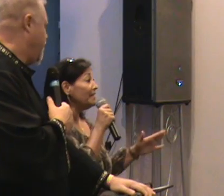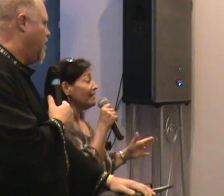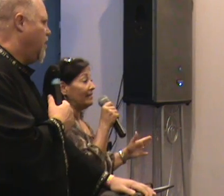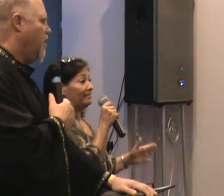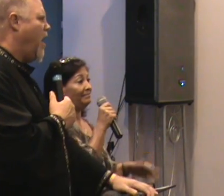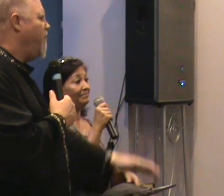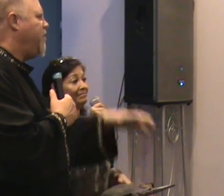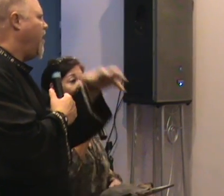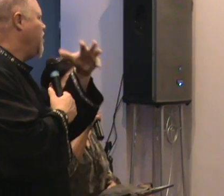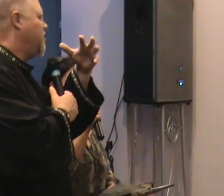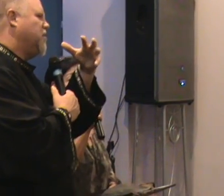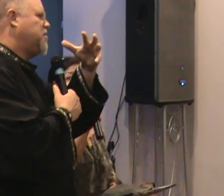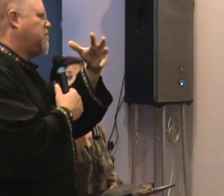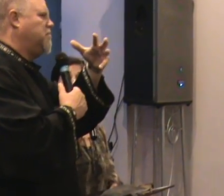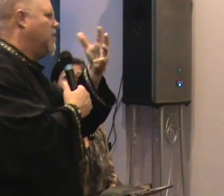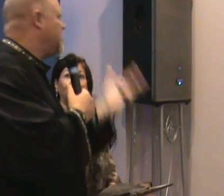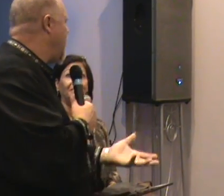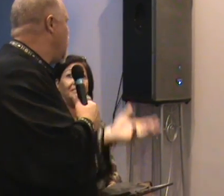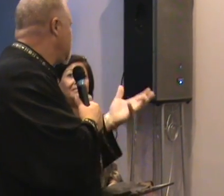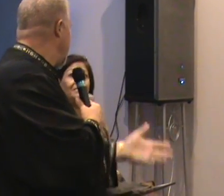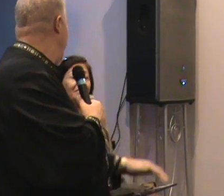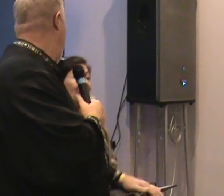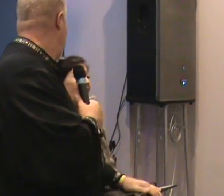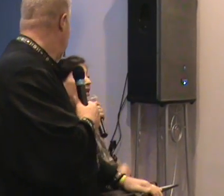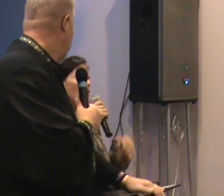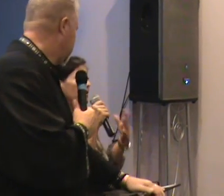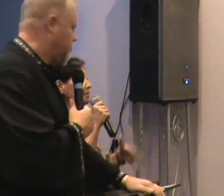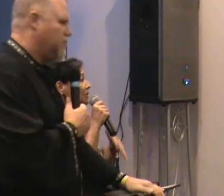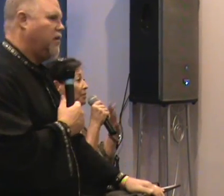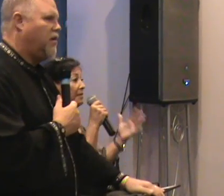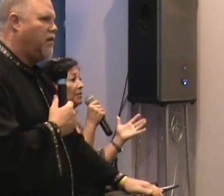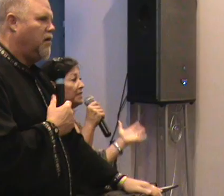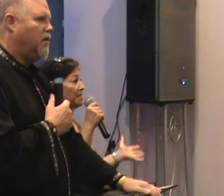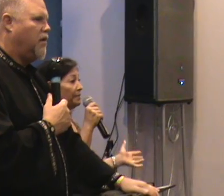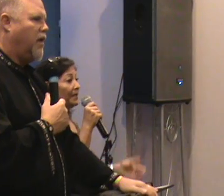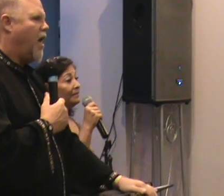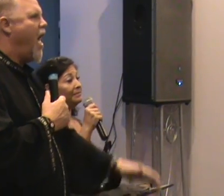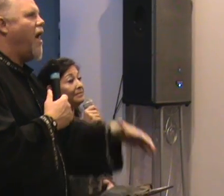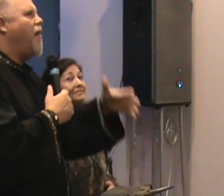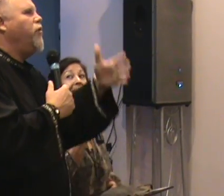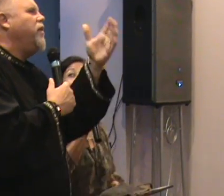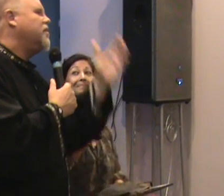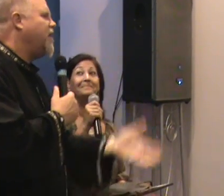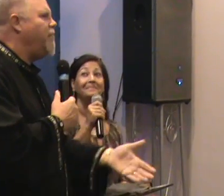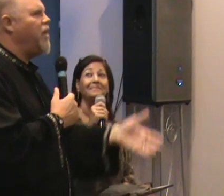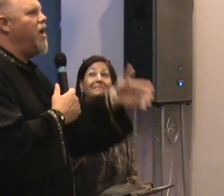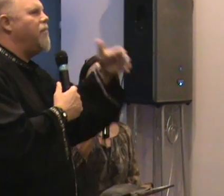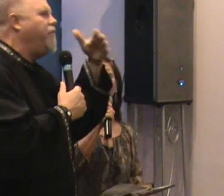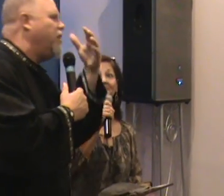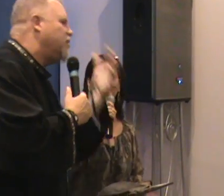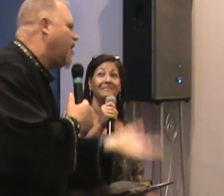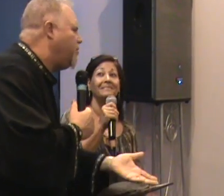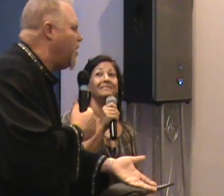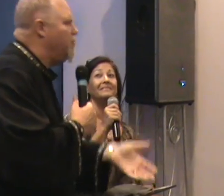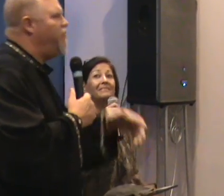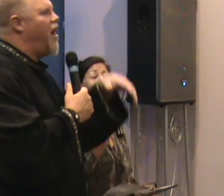Sin vida. Everything just the same old, same old. Es lo mismo que siempre. I'm doing the same thing. I've